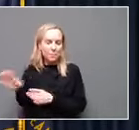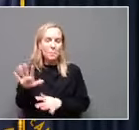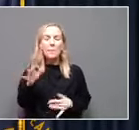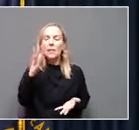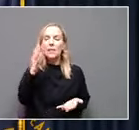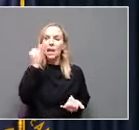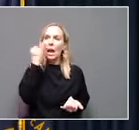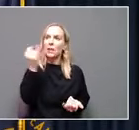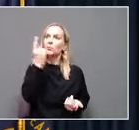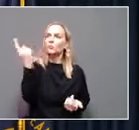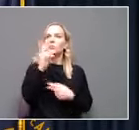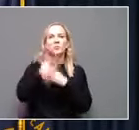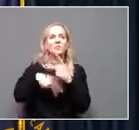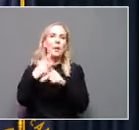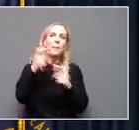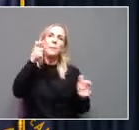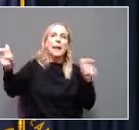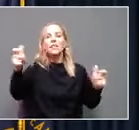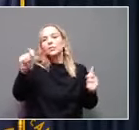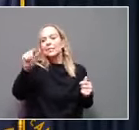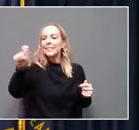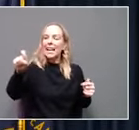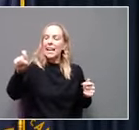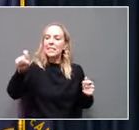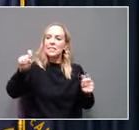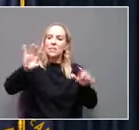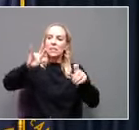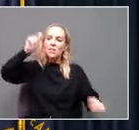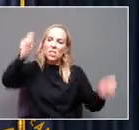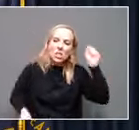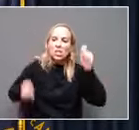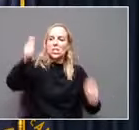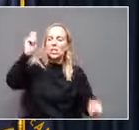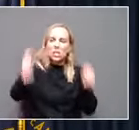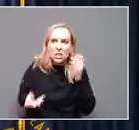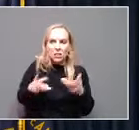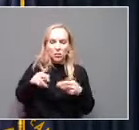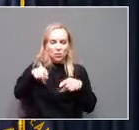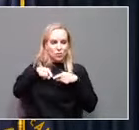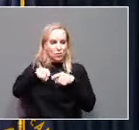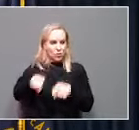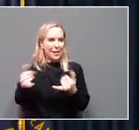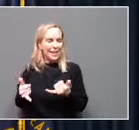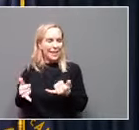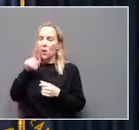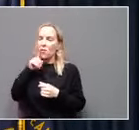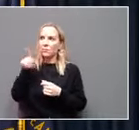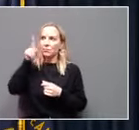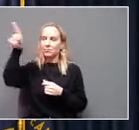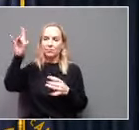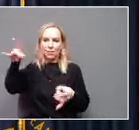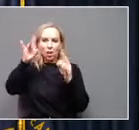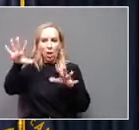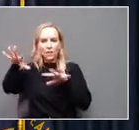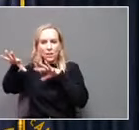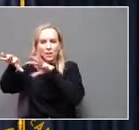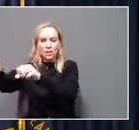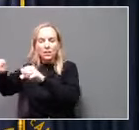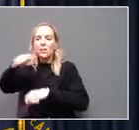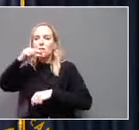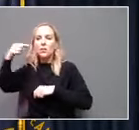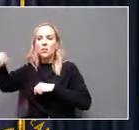some major tax overhaul in the midst of historic inflation and a Russian invasion of Crimea, I'm sorry, the Russian